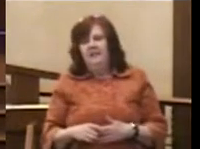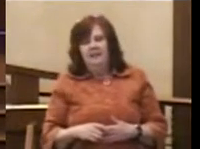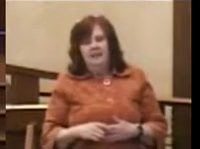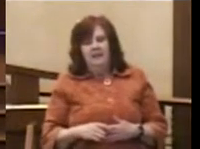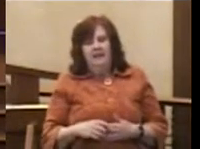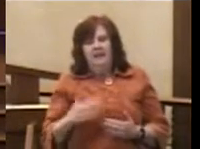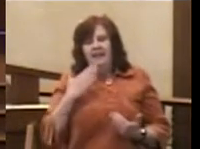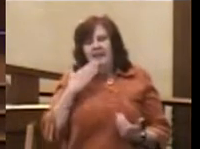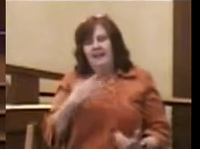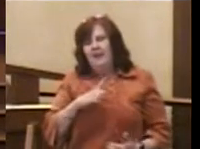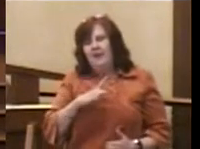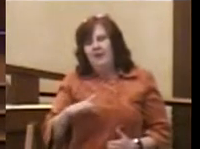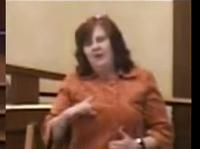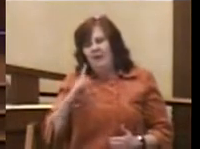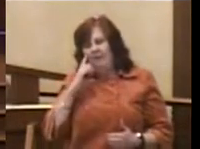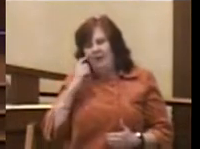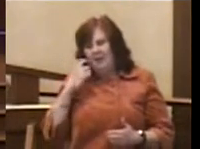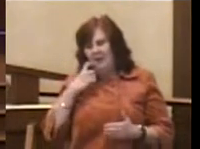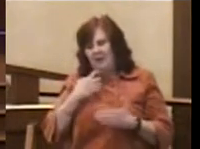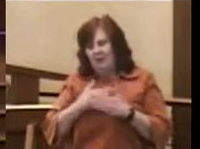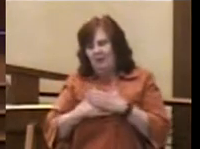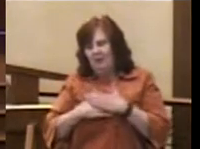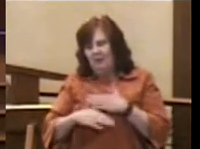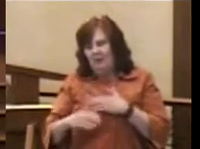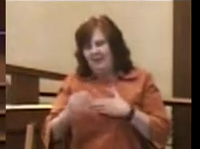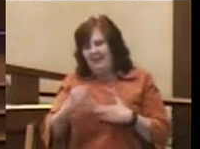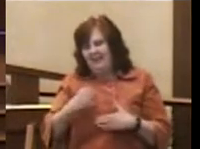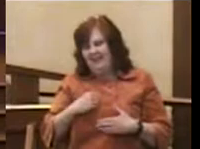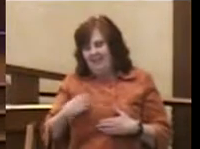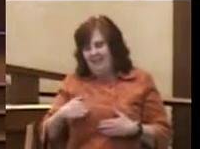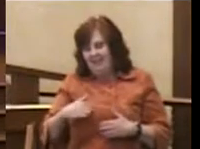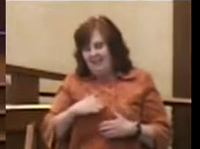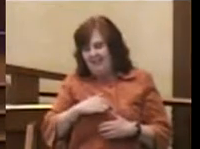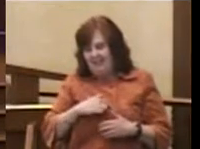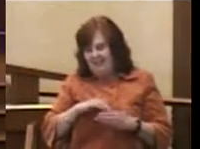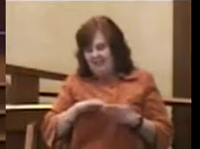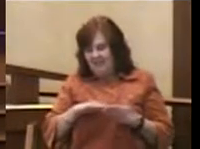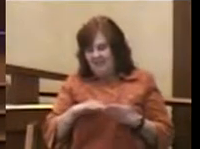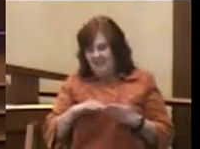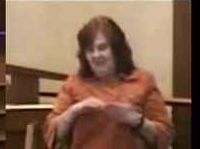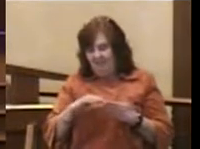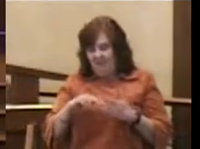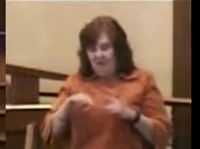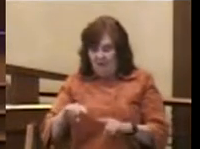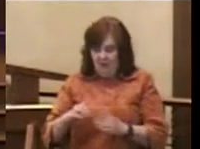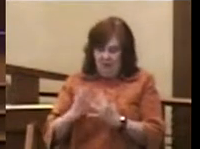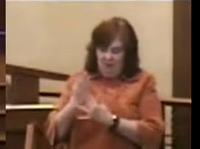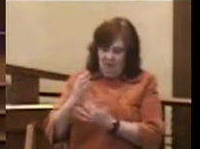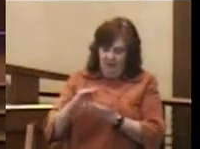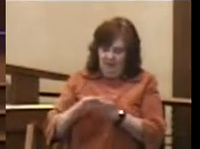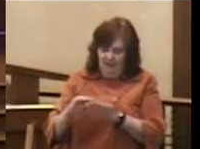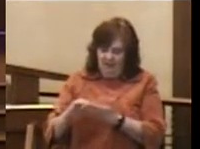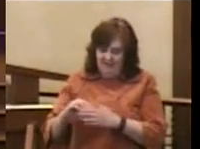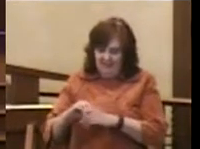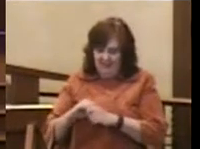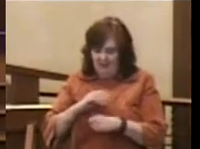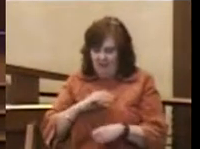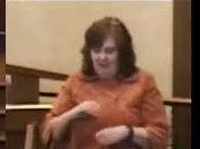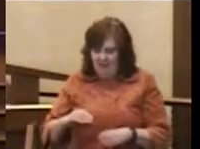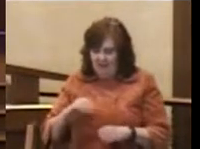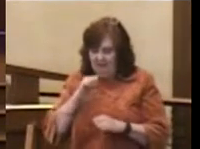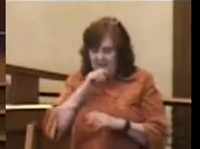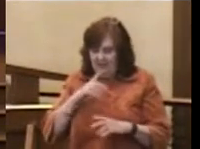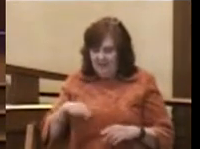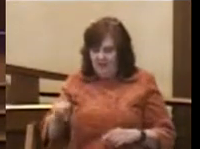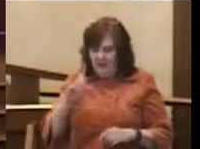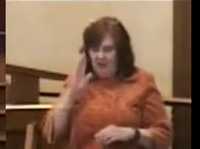We thank you, Lord, for the new birth you bring to each one of us throughout the gift of forgiveness in Christ. Bless those who have recently been or